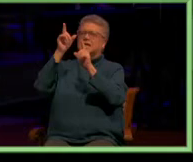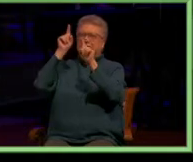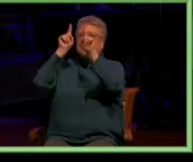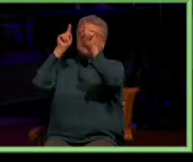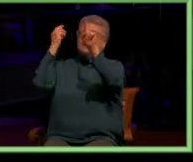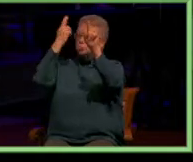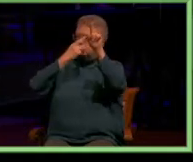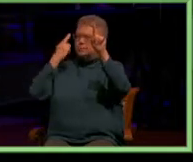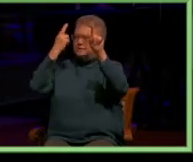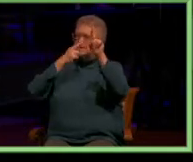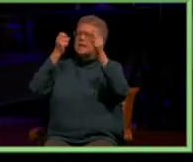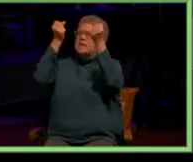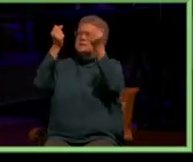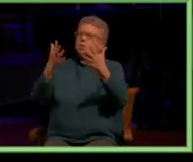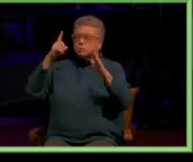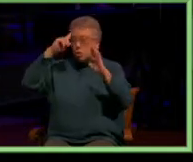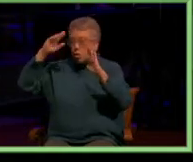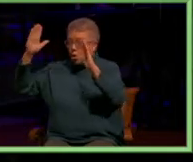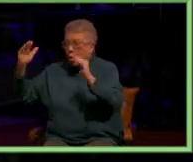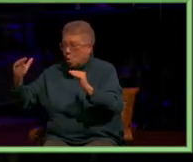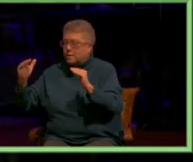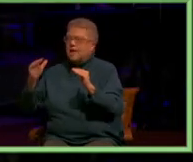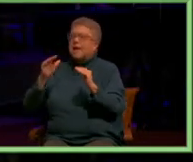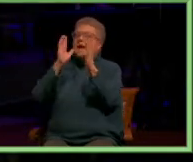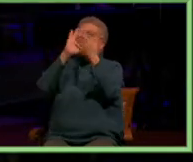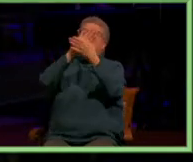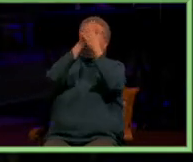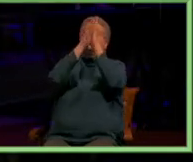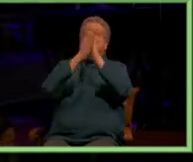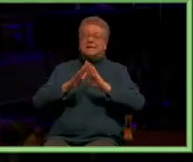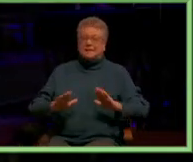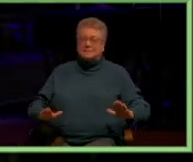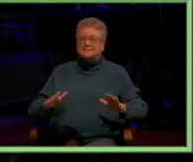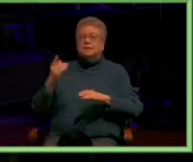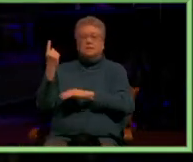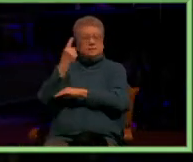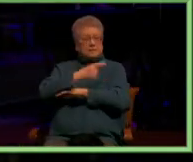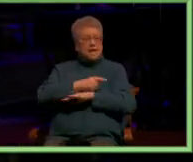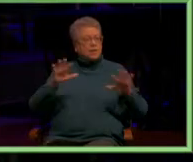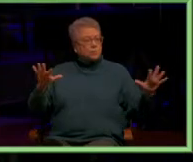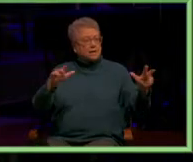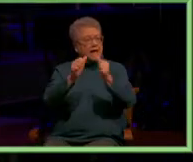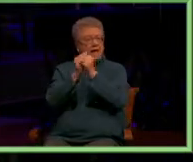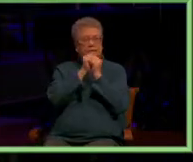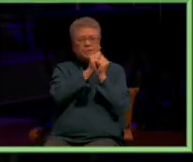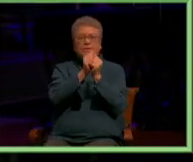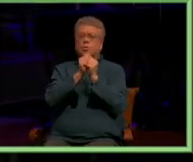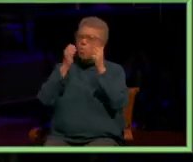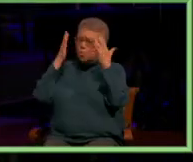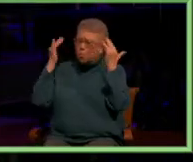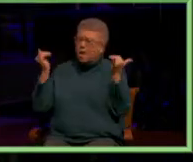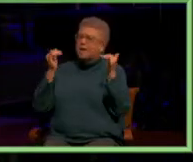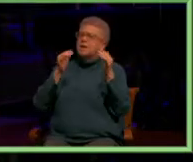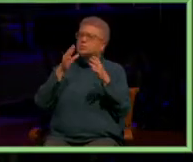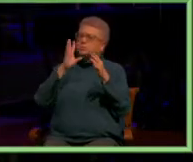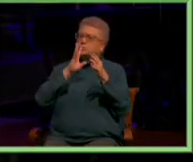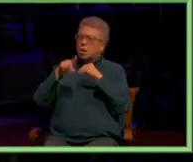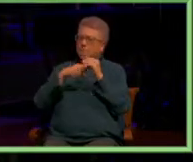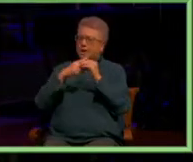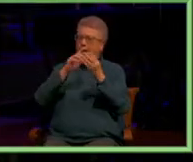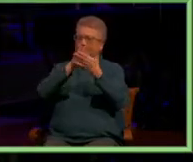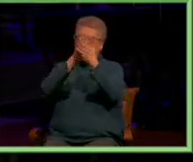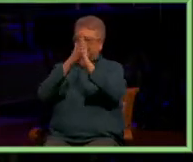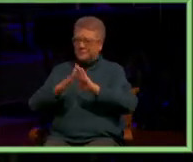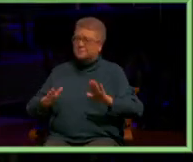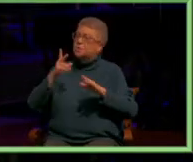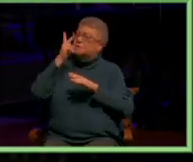Advent is that he's brought us hope and peace. And so today we gather under this idea of peace. And in this text, we will see how